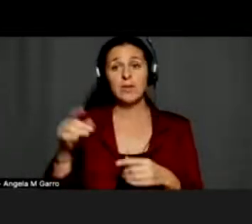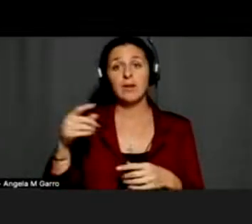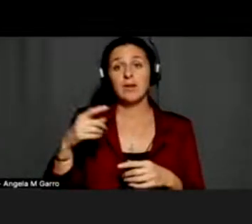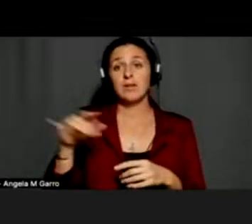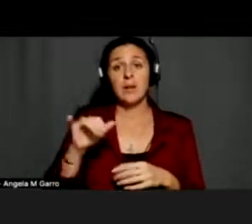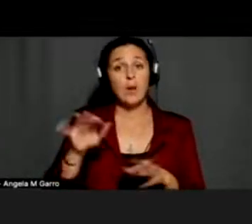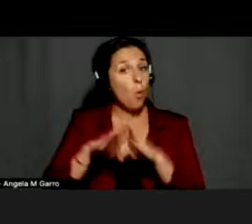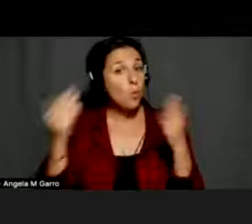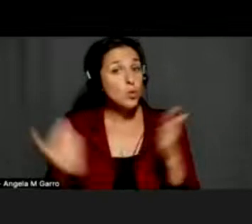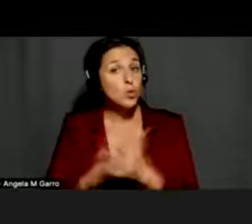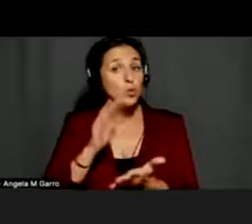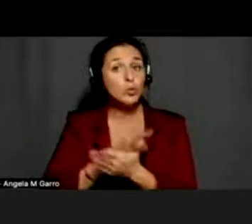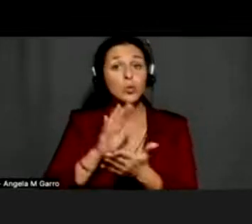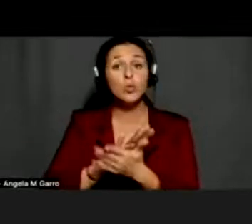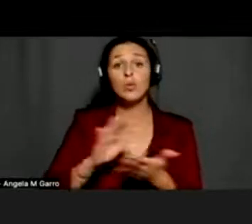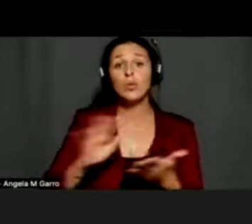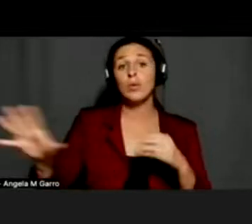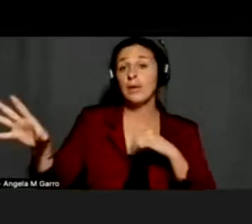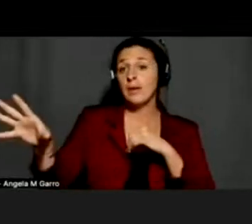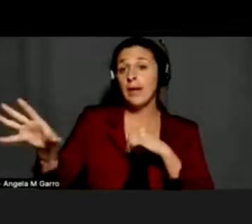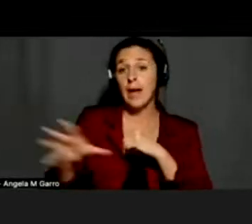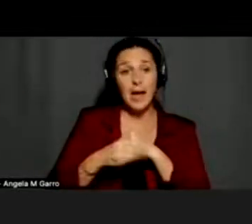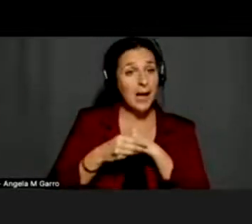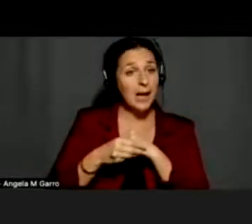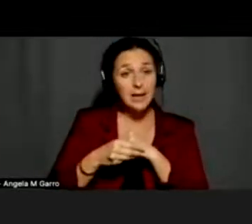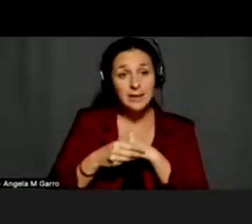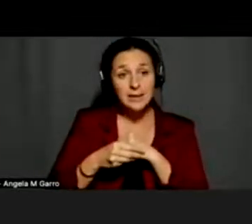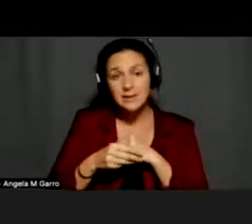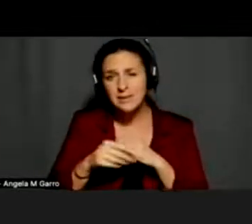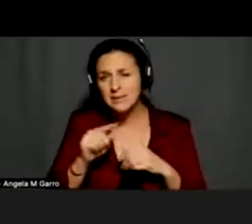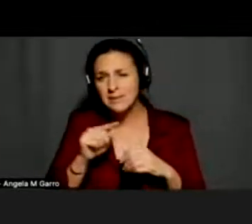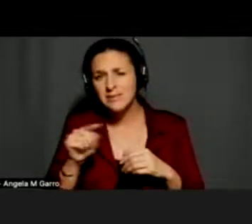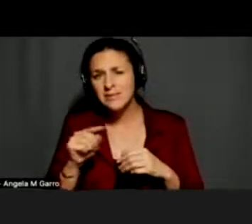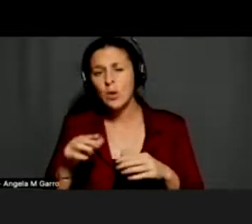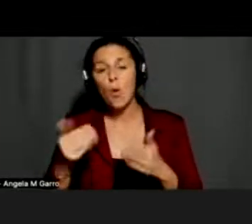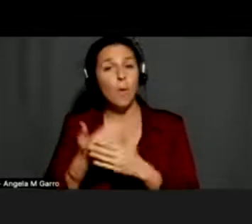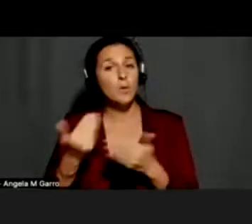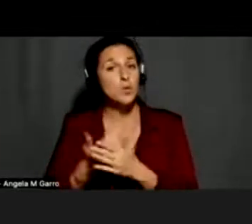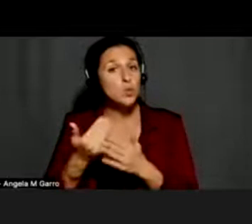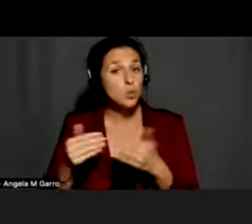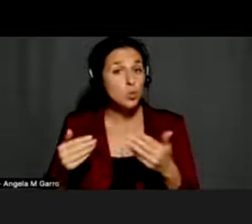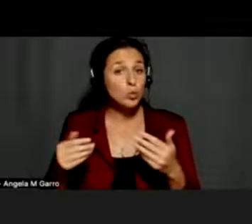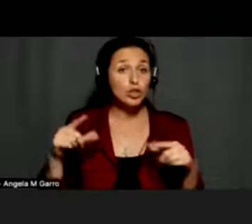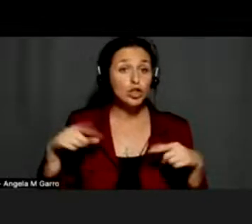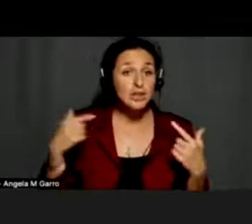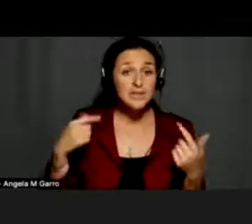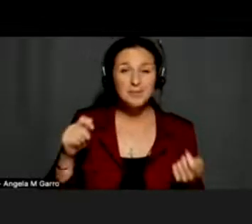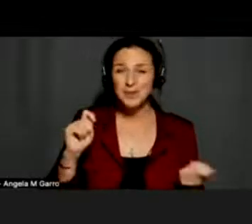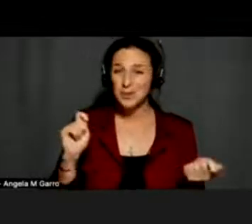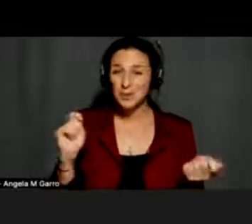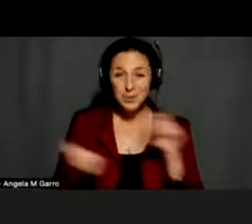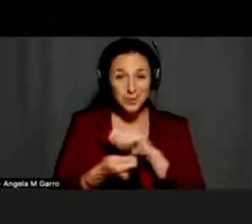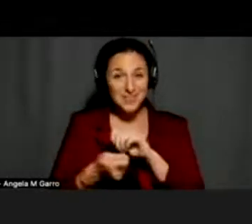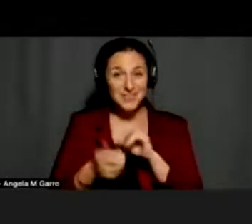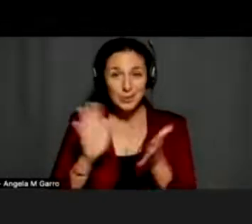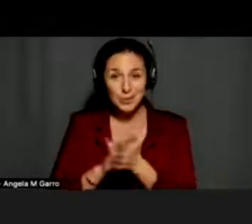to like adding like half a Bowditch soon to opening gyms. I mean, swapping of school locations